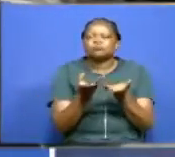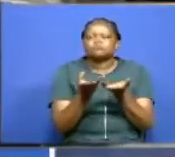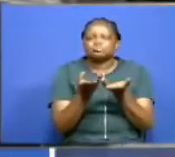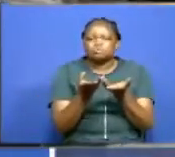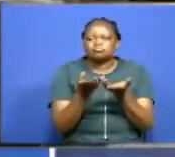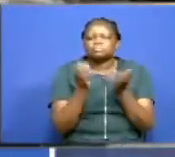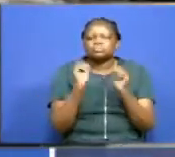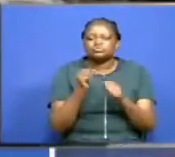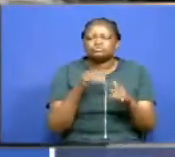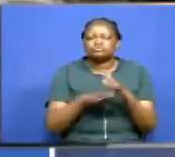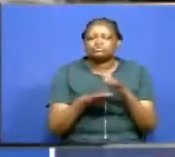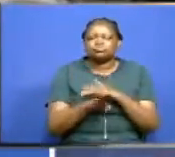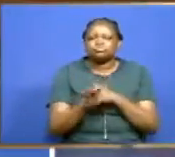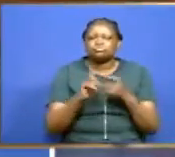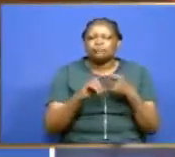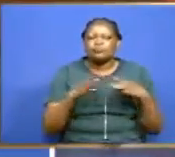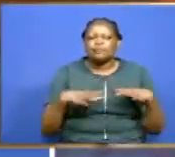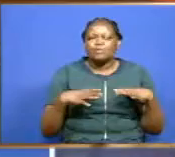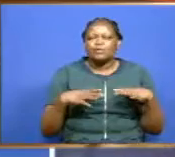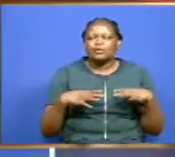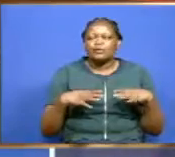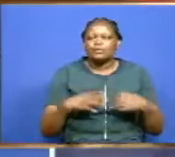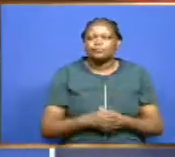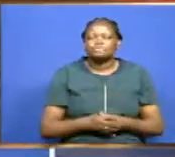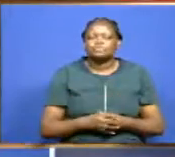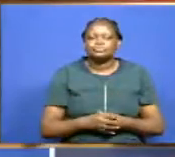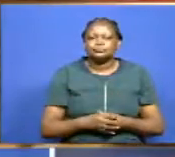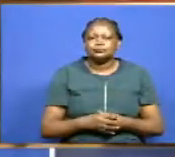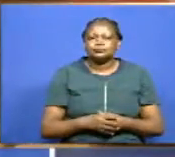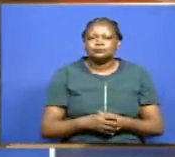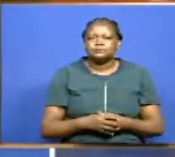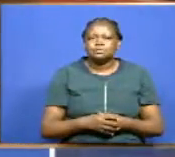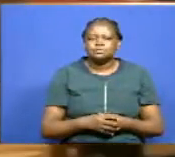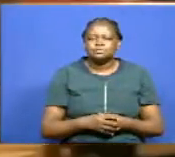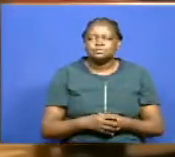accessed to Mwananchi. Nancy Okware, Channel One News.